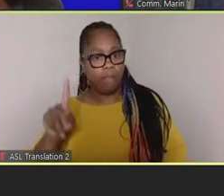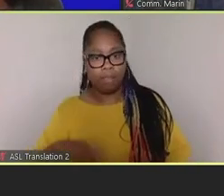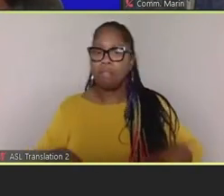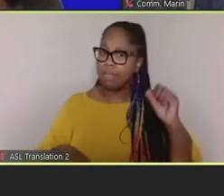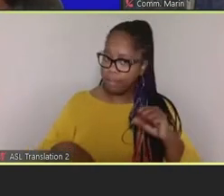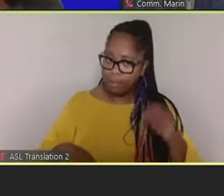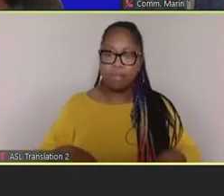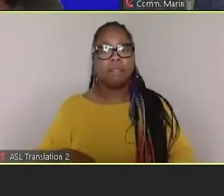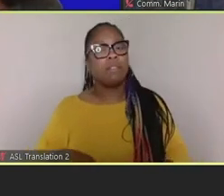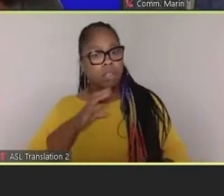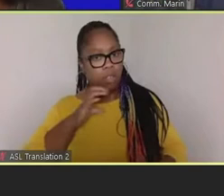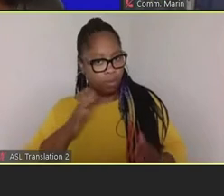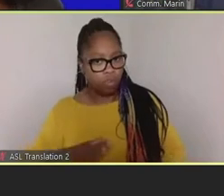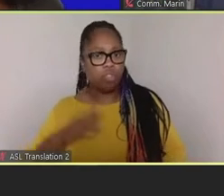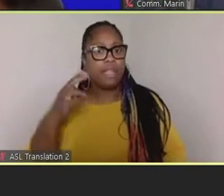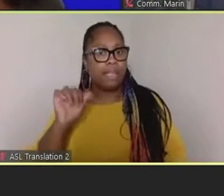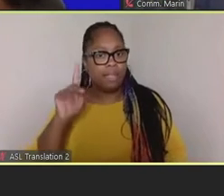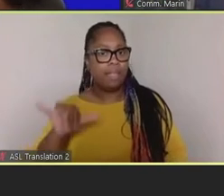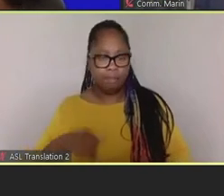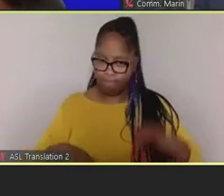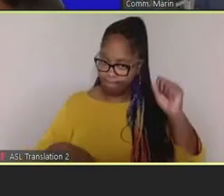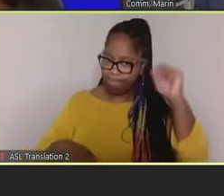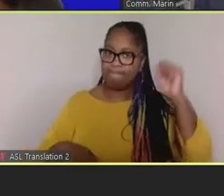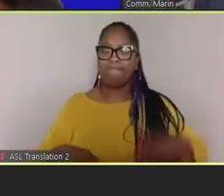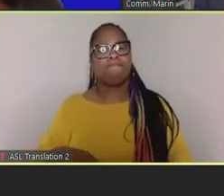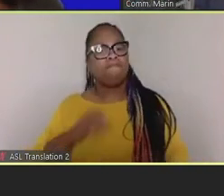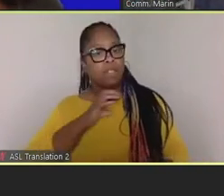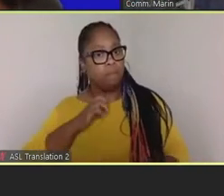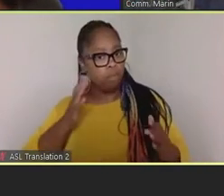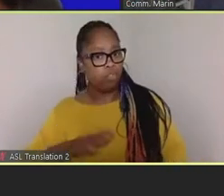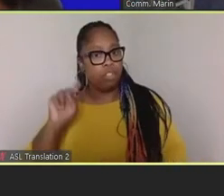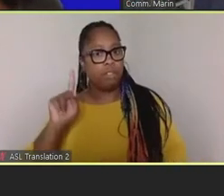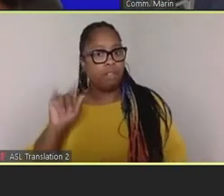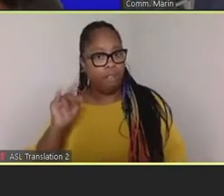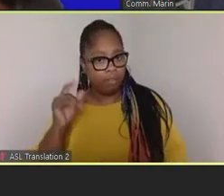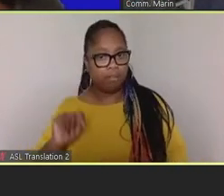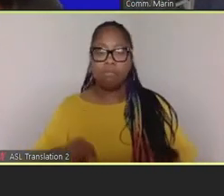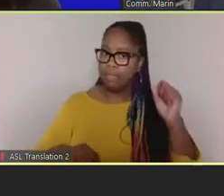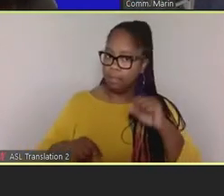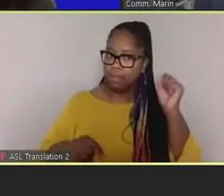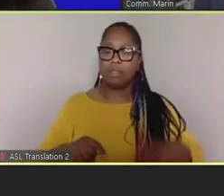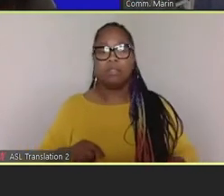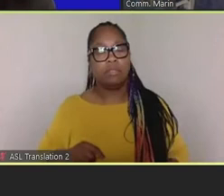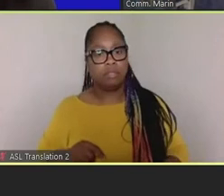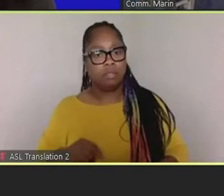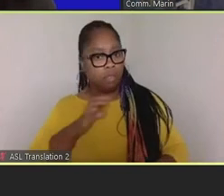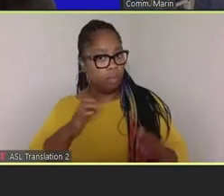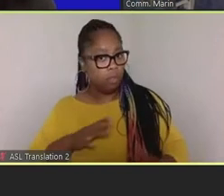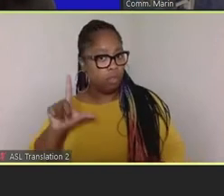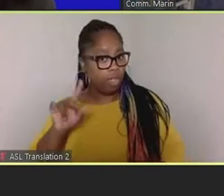Yes. Commissioner Eady. Yes. Commissioner Knight. Yes. Commissioner